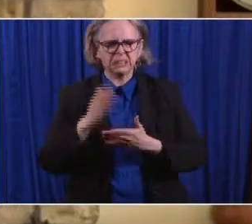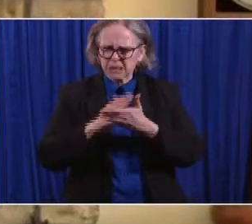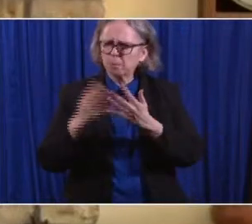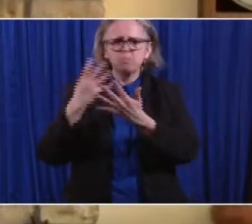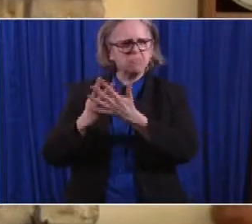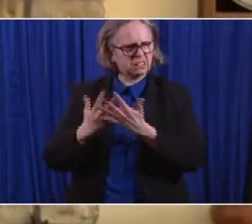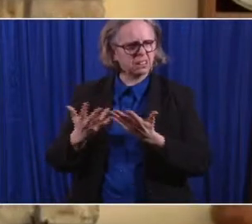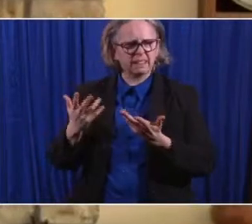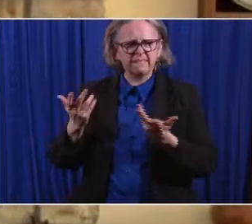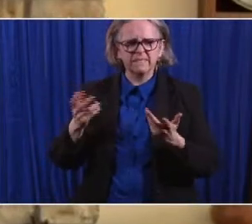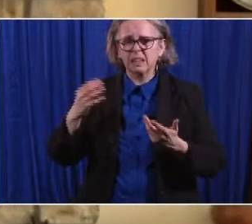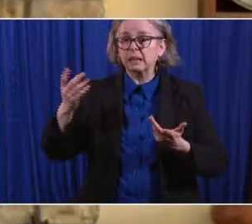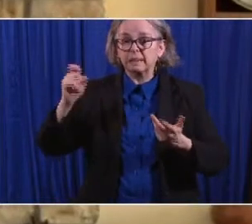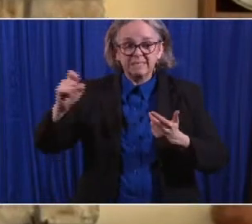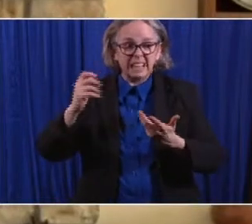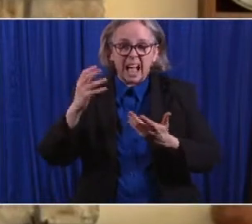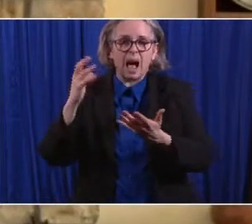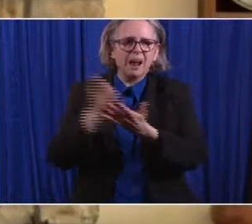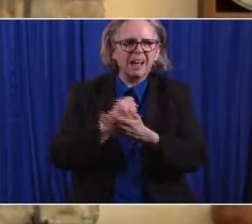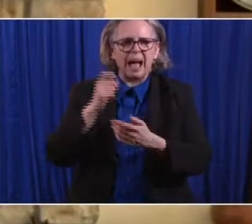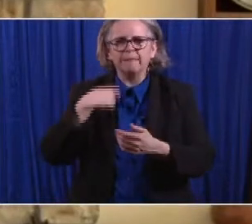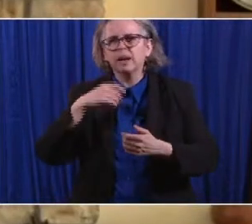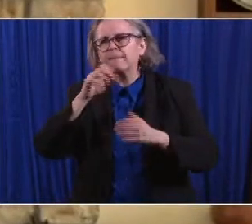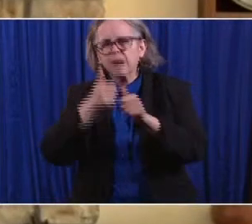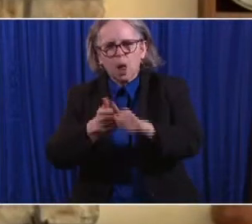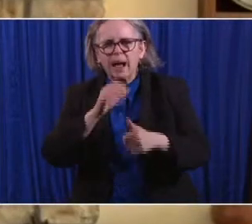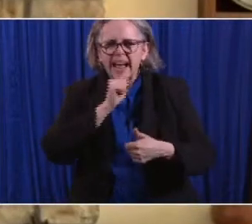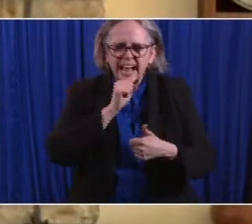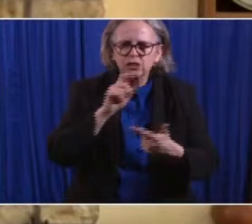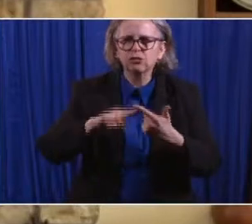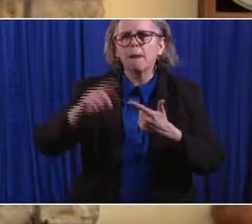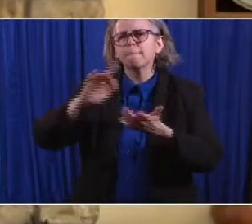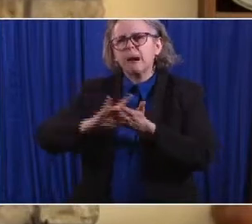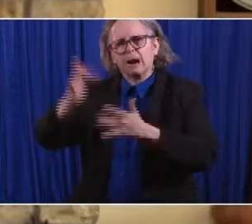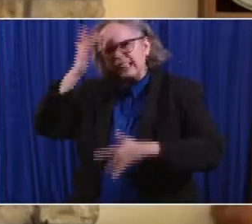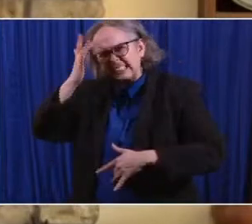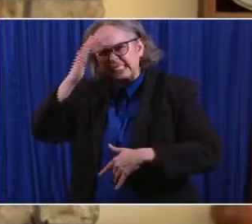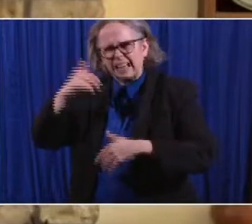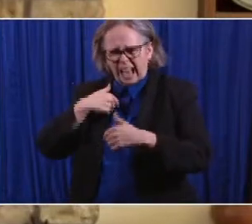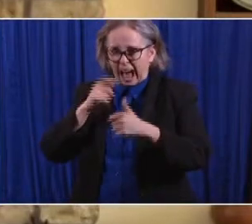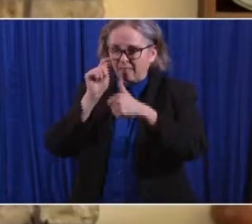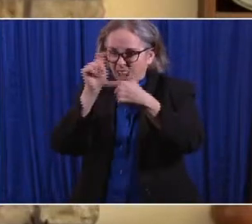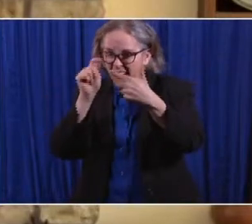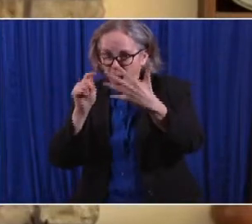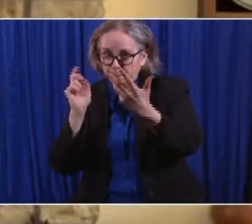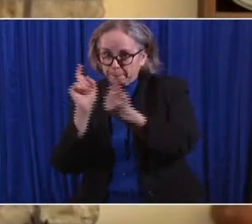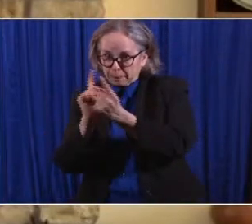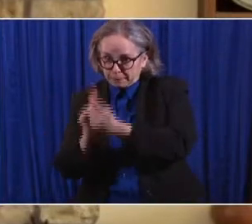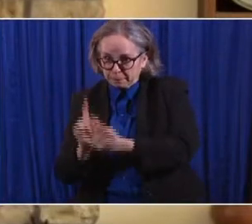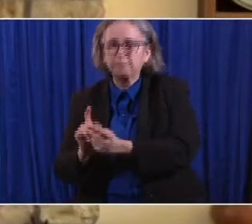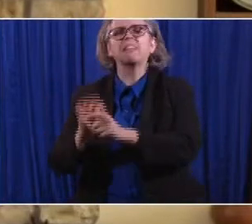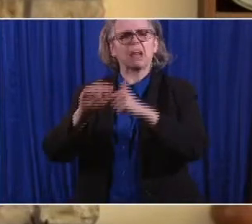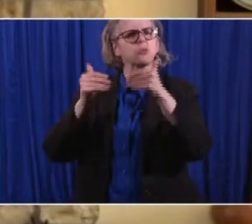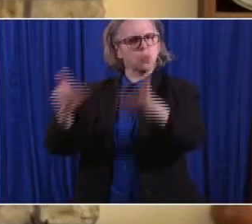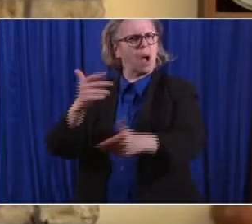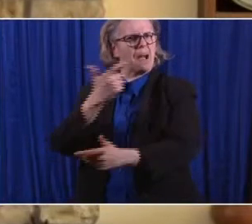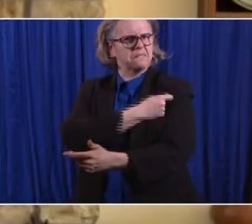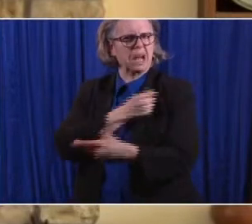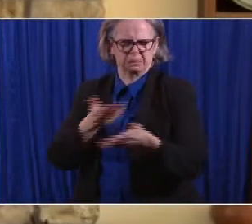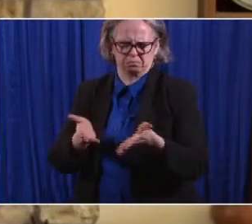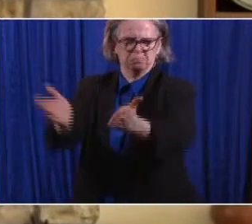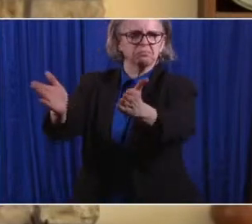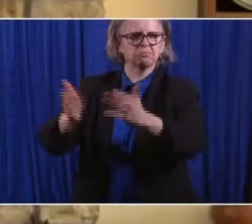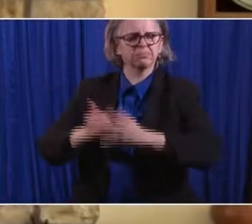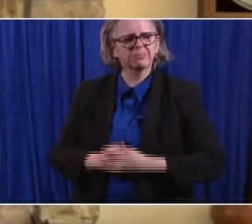fallen under those other categories. One of the things that I would point out, and one of the